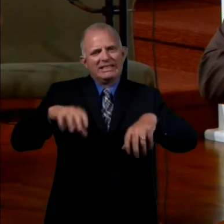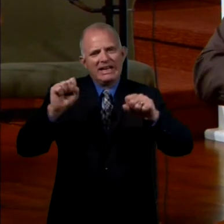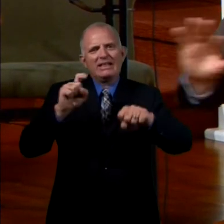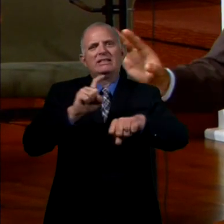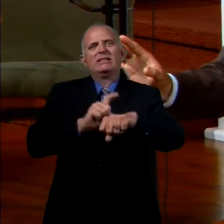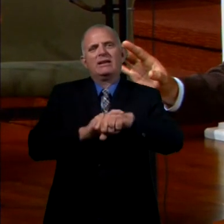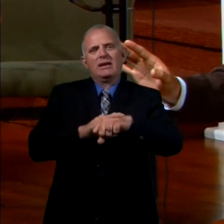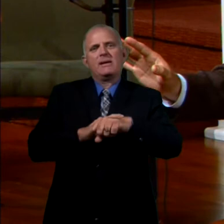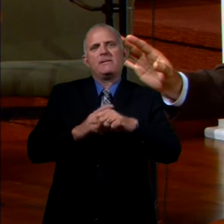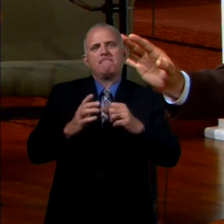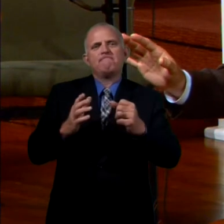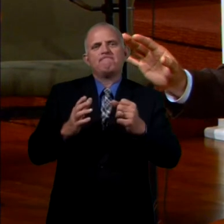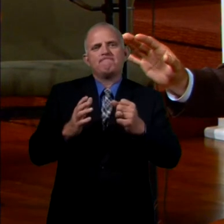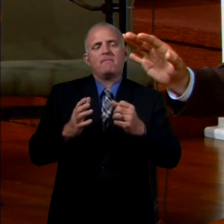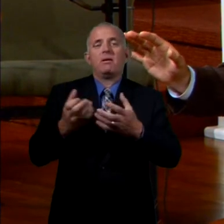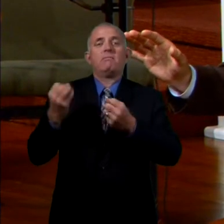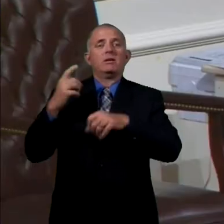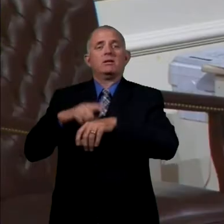even want to mess with more people.